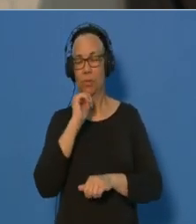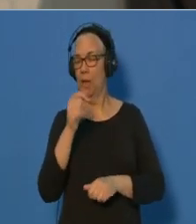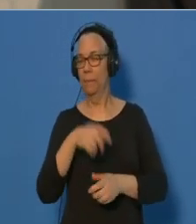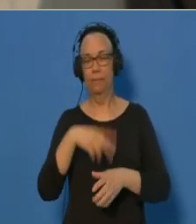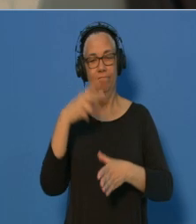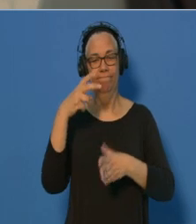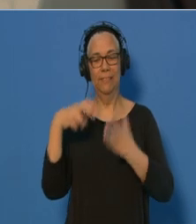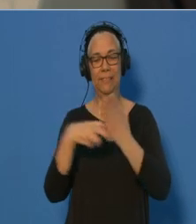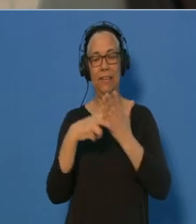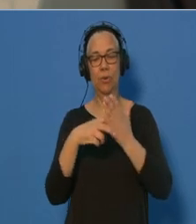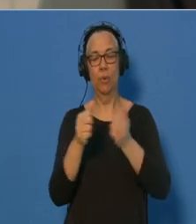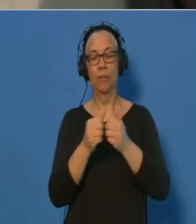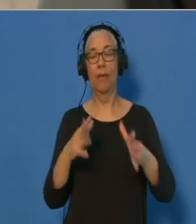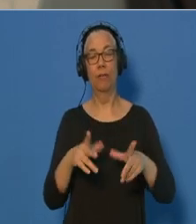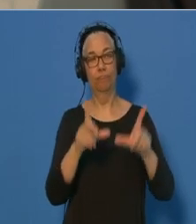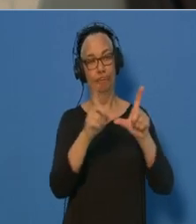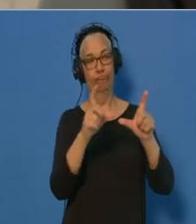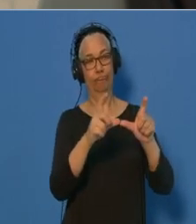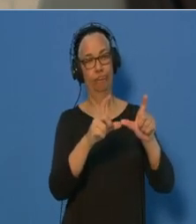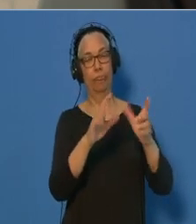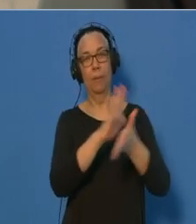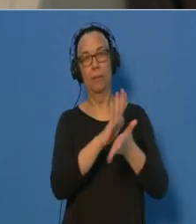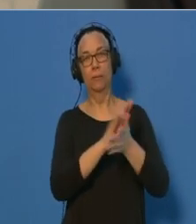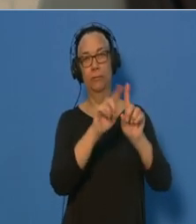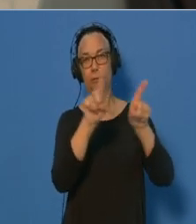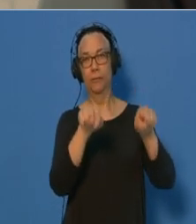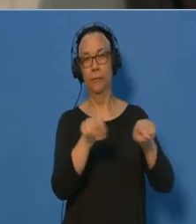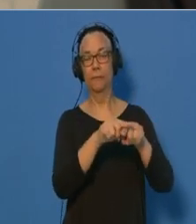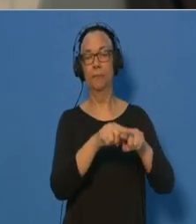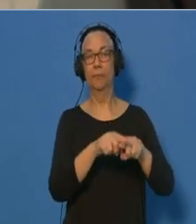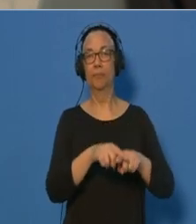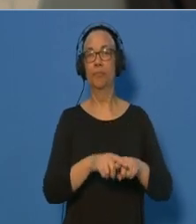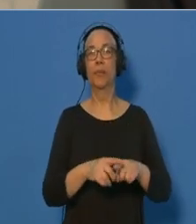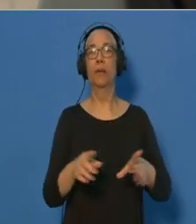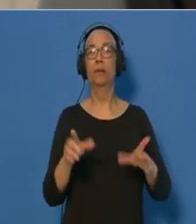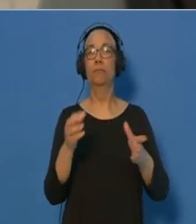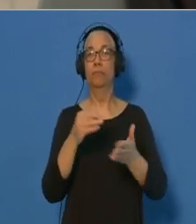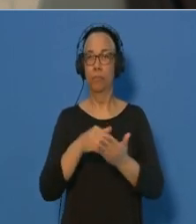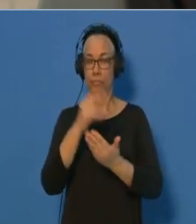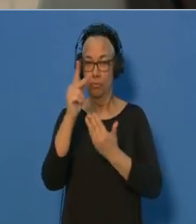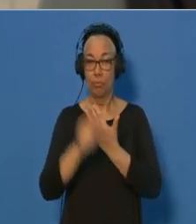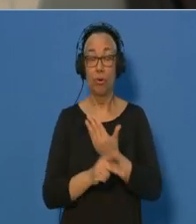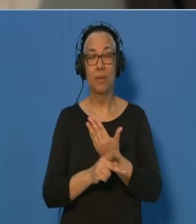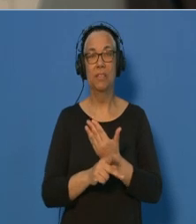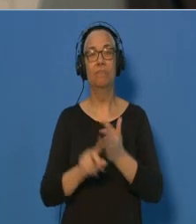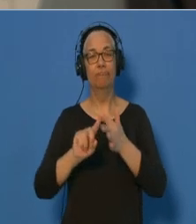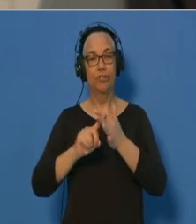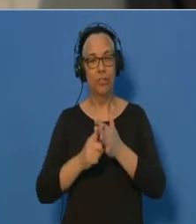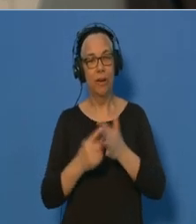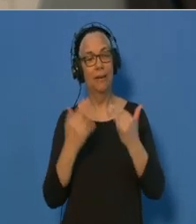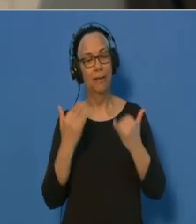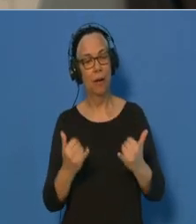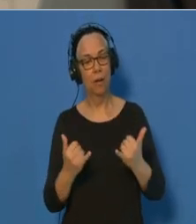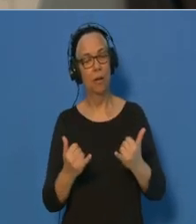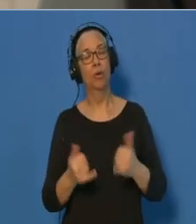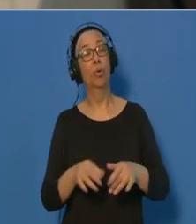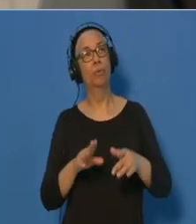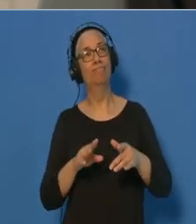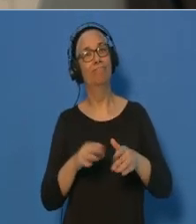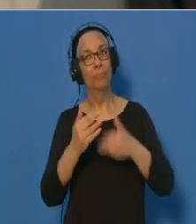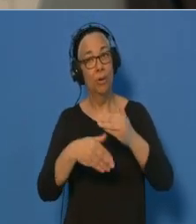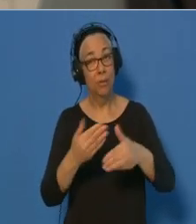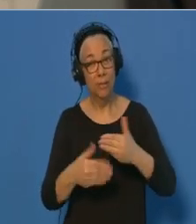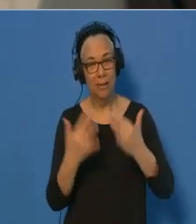registration. The reprogramming is being undertaken right now and should be ready tomorrow. So please